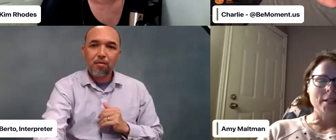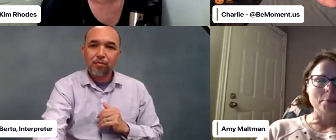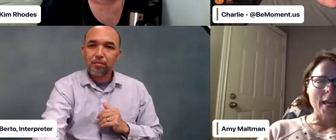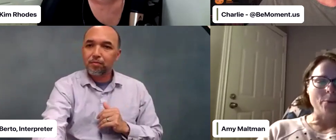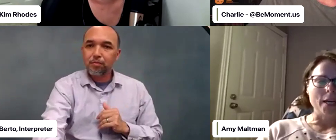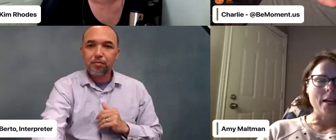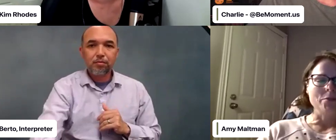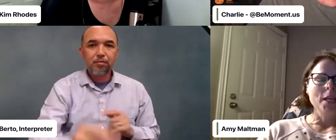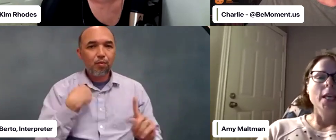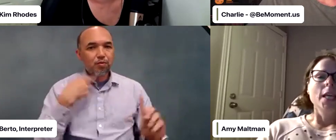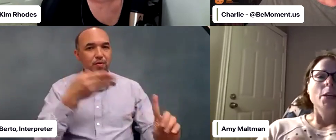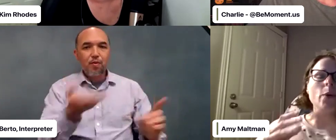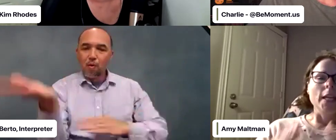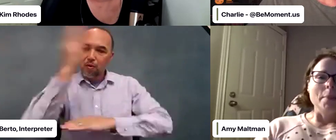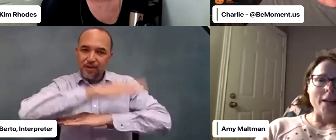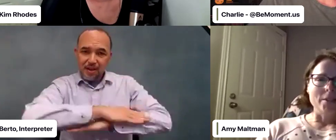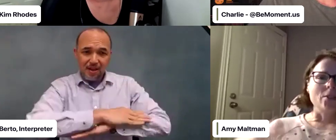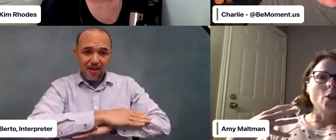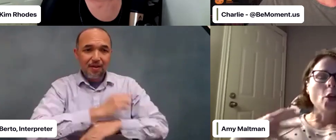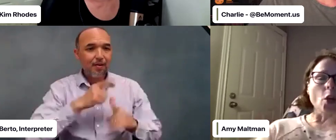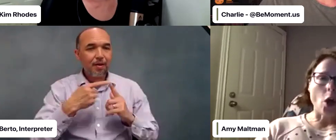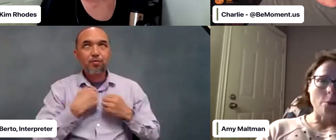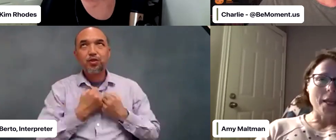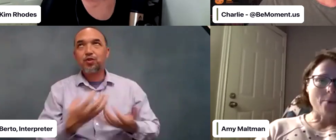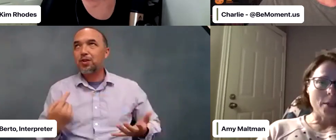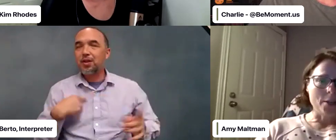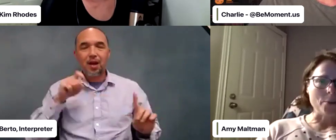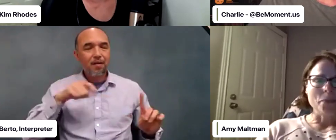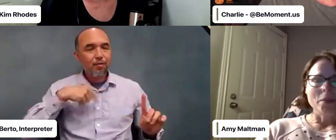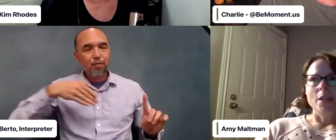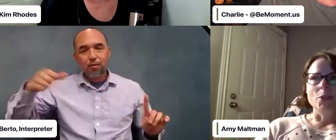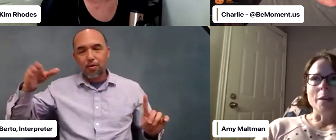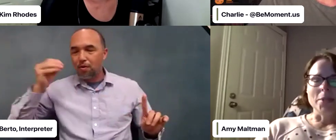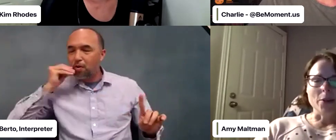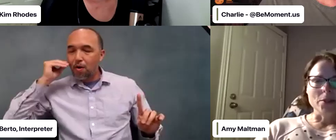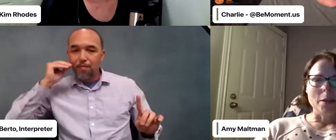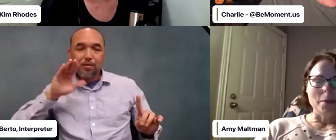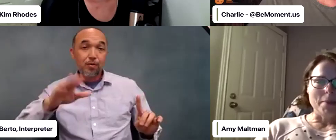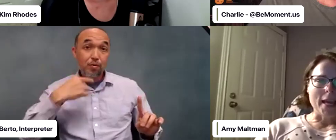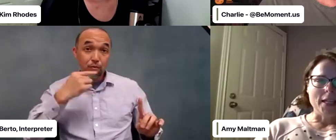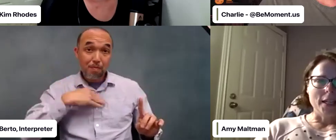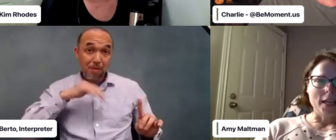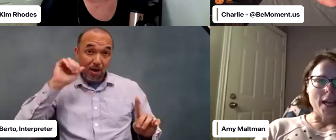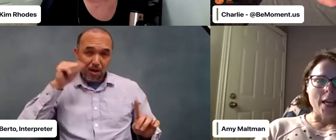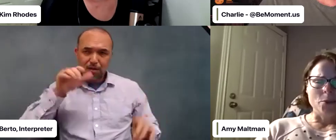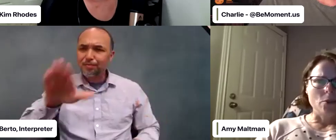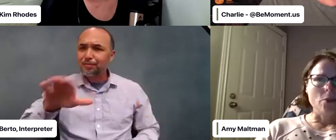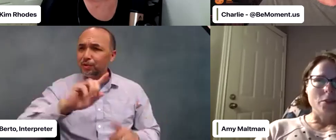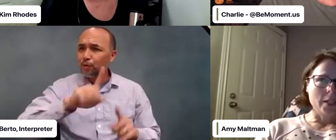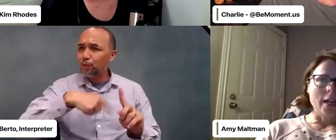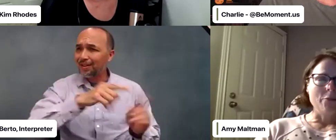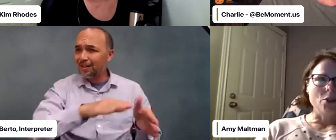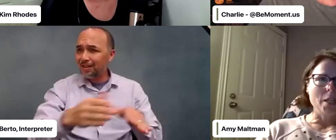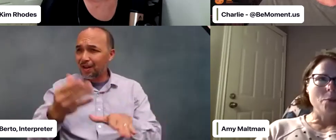exhausted. I said to my aunt when I left, when he passes, call me. I want to know. So I'm sound asleep in bed, and it was